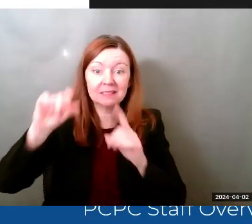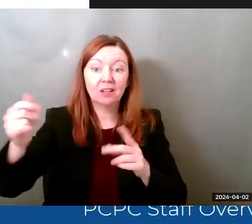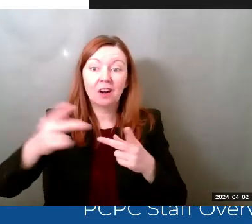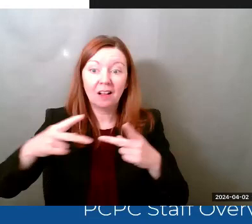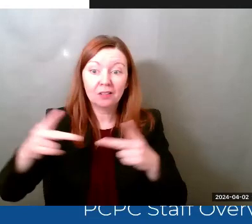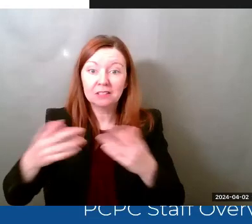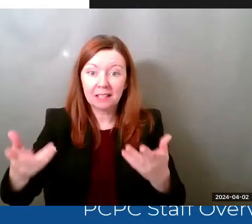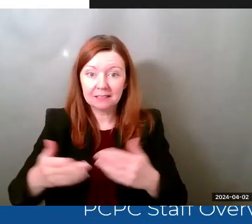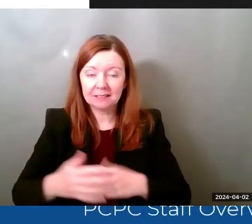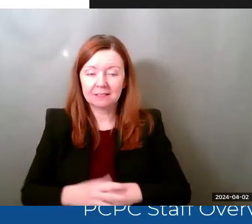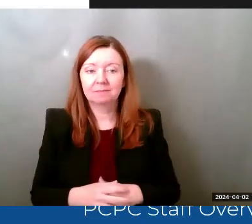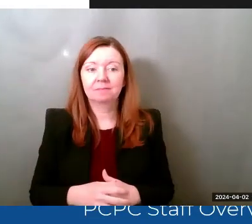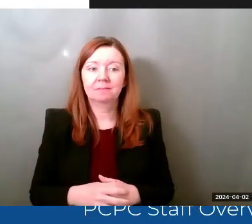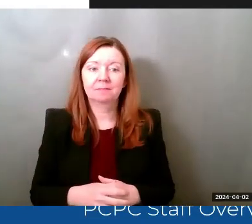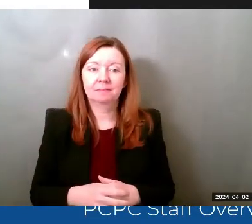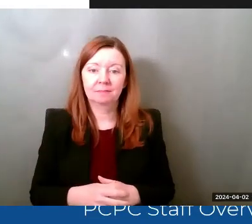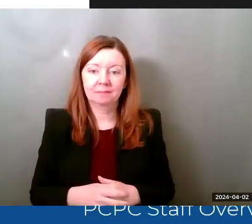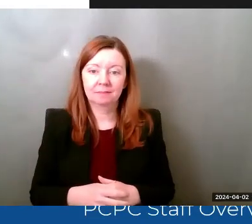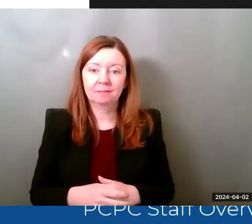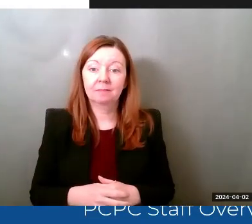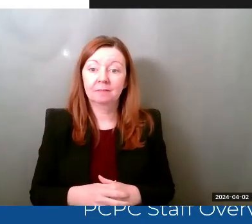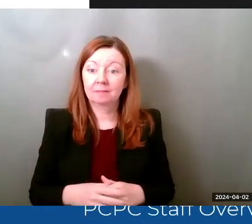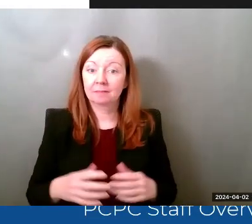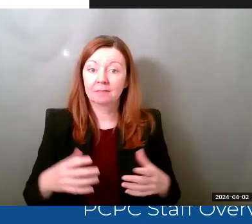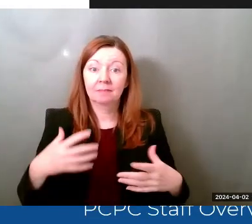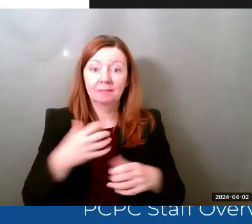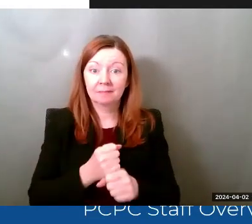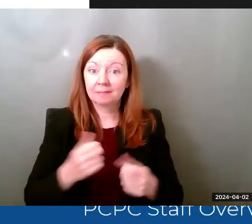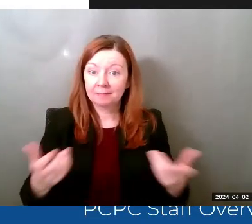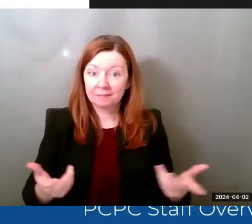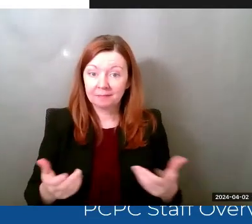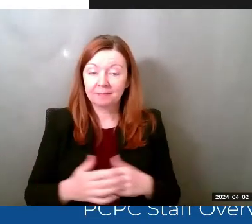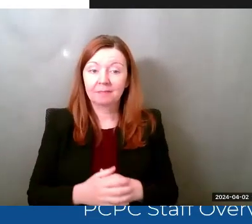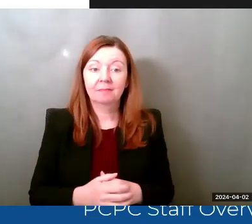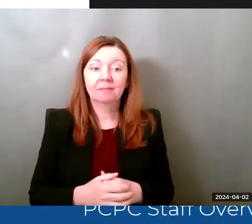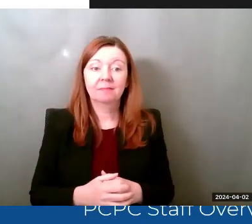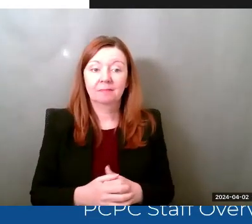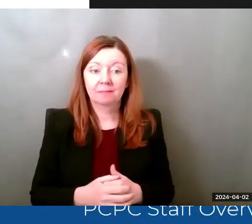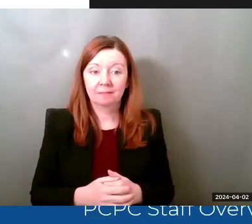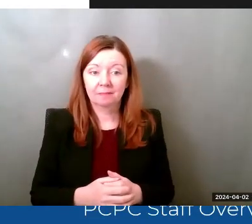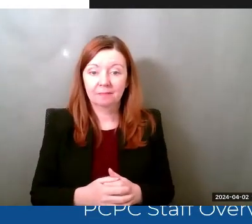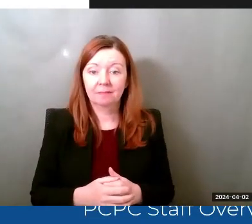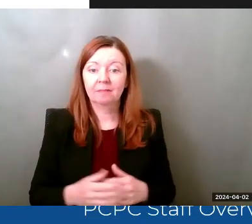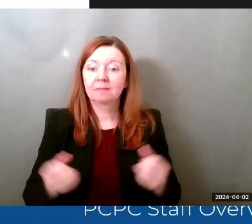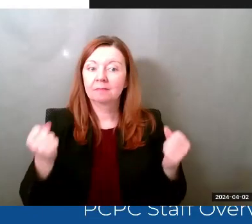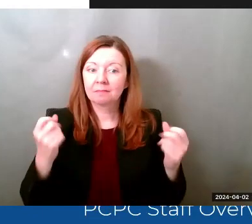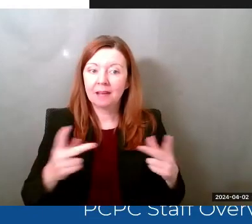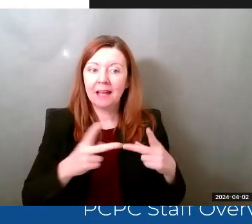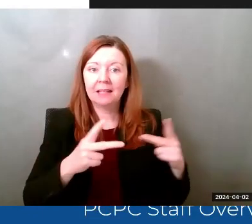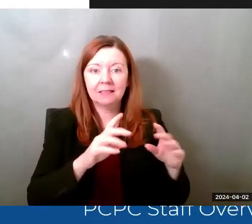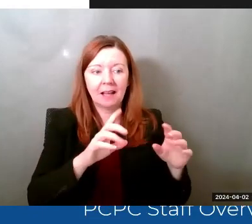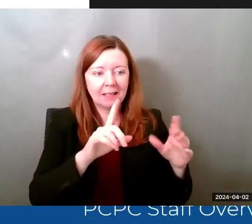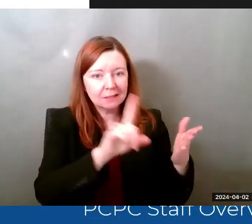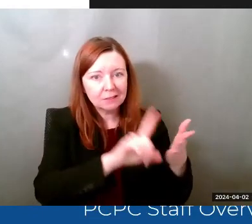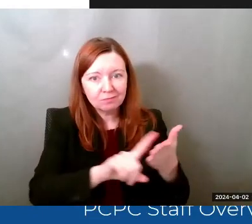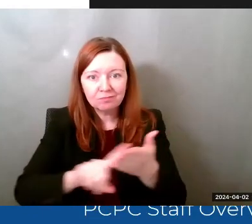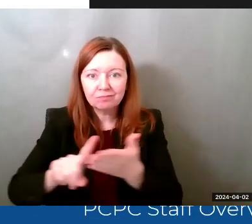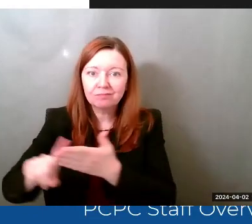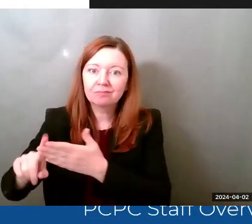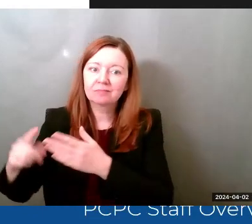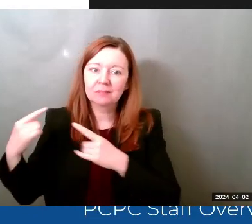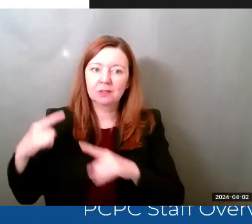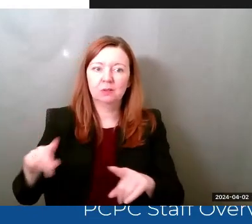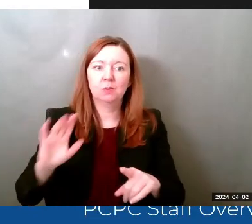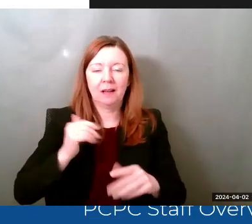considered. A summary of the applicant's response is as follows. Many sites were evaluated during the due